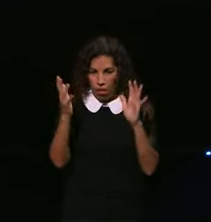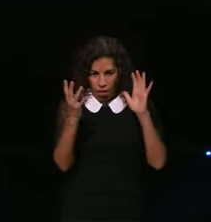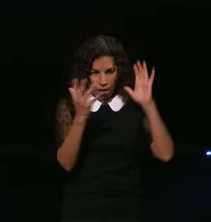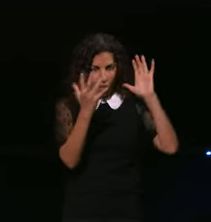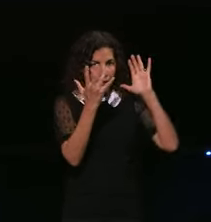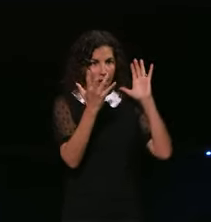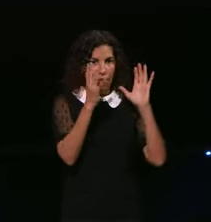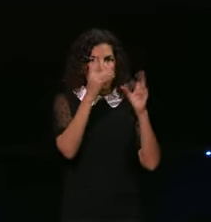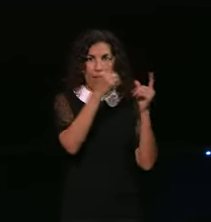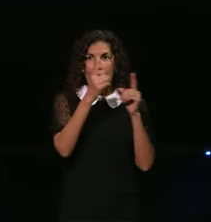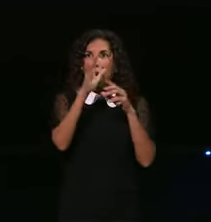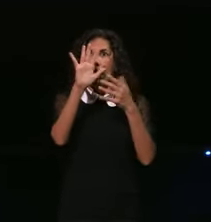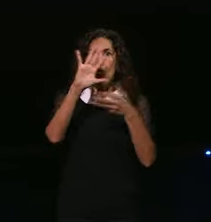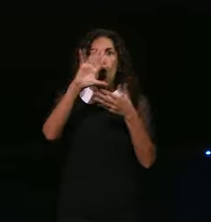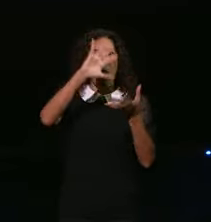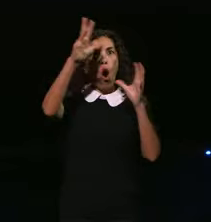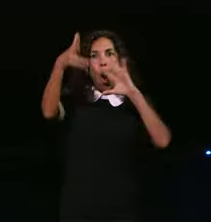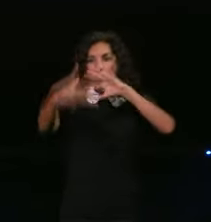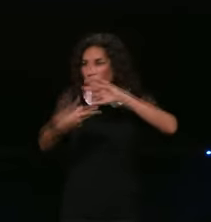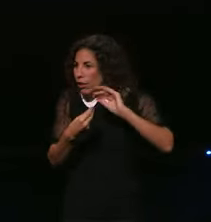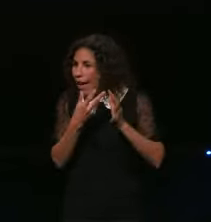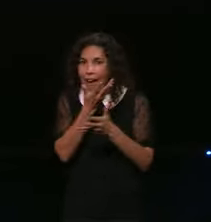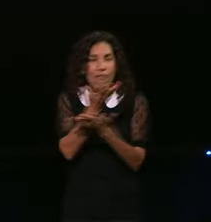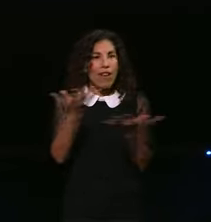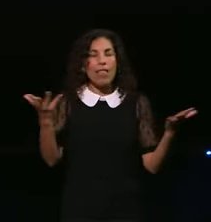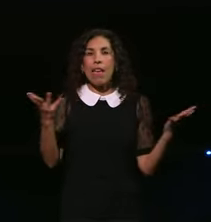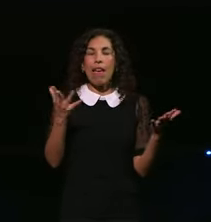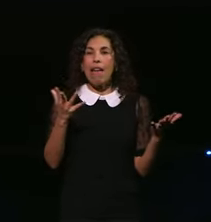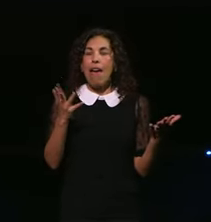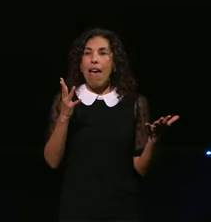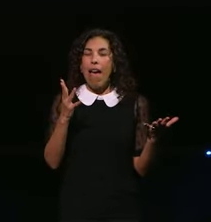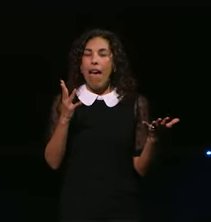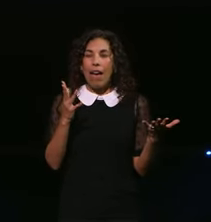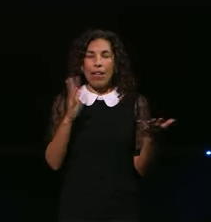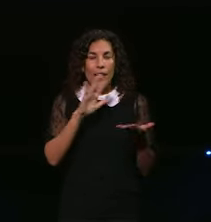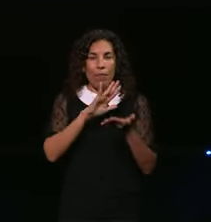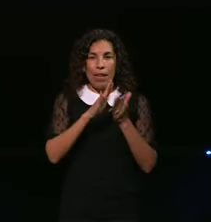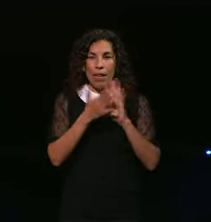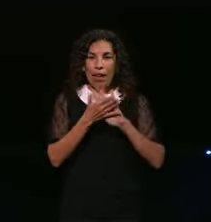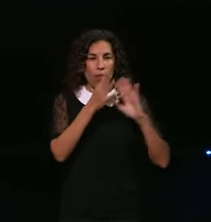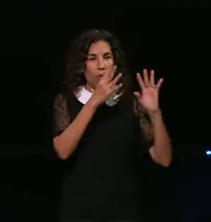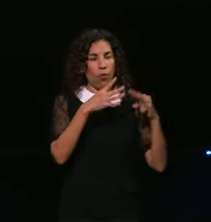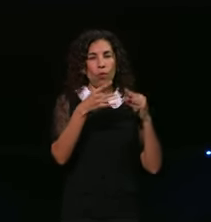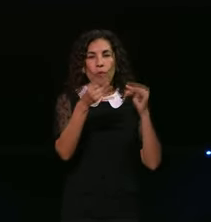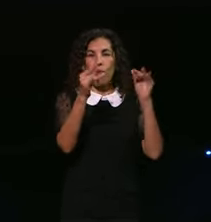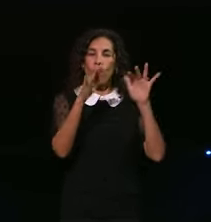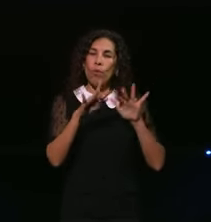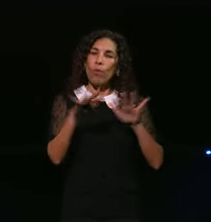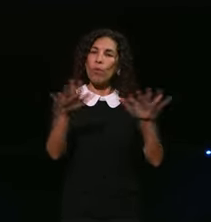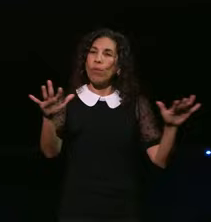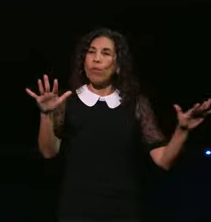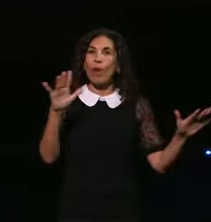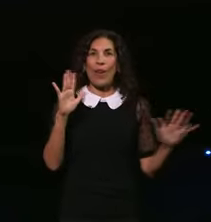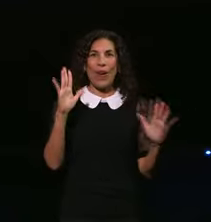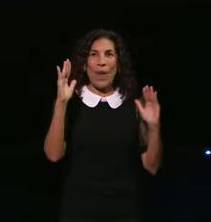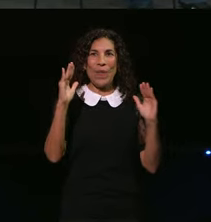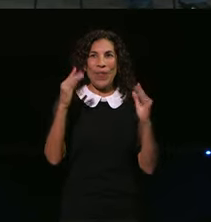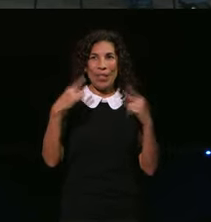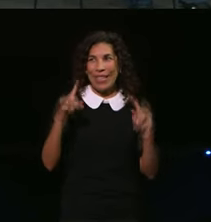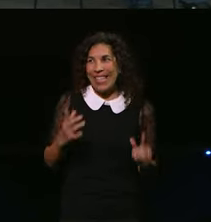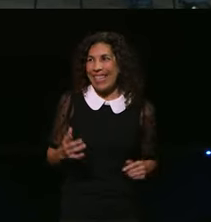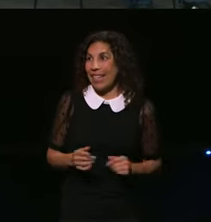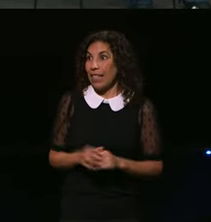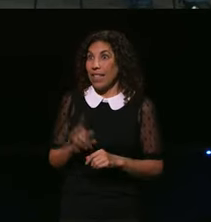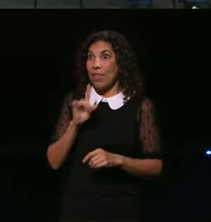on in the scene and the world, and then it kind of becomes very fluid and very organic, hopefully.